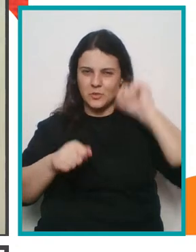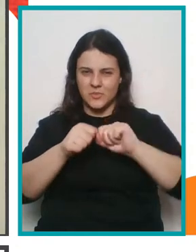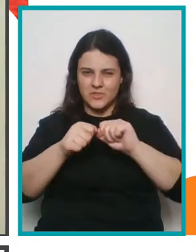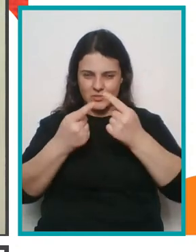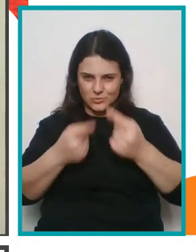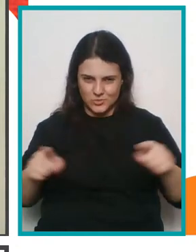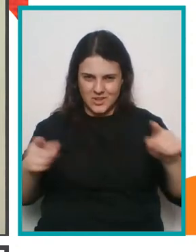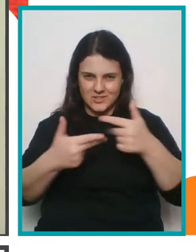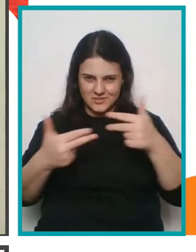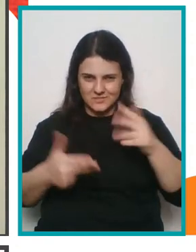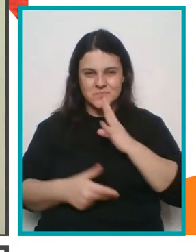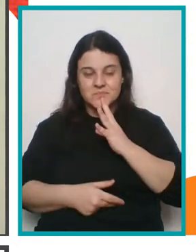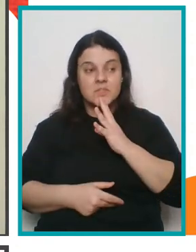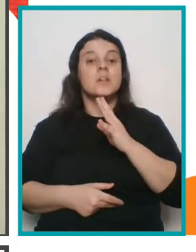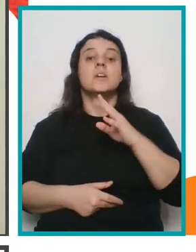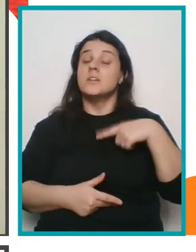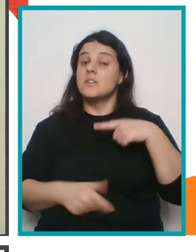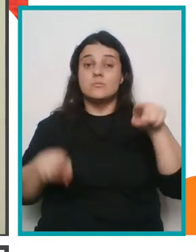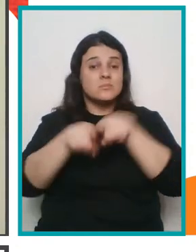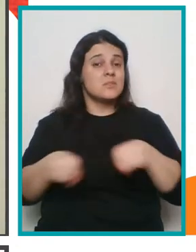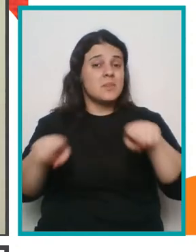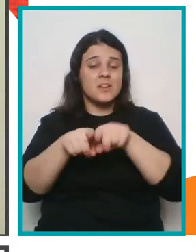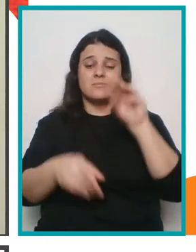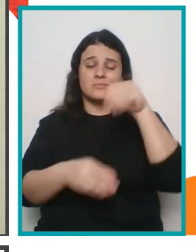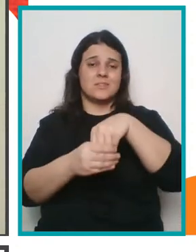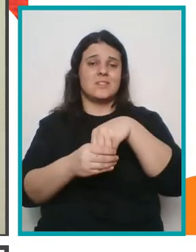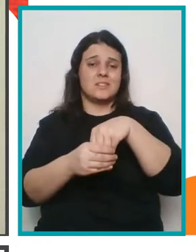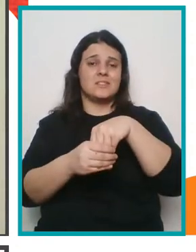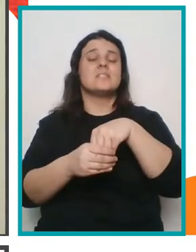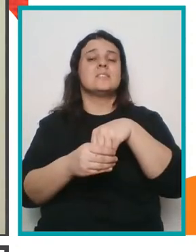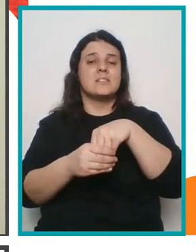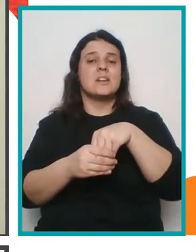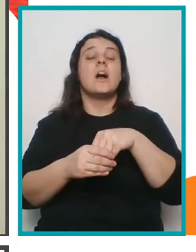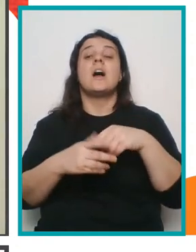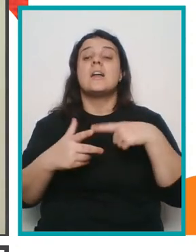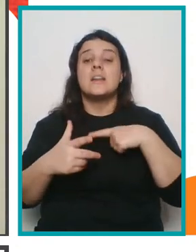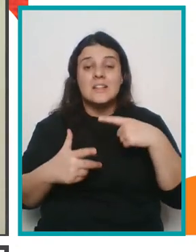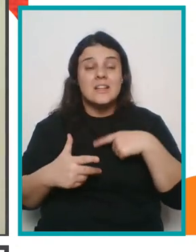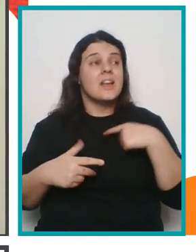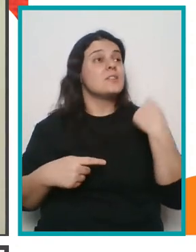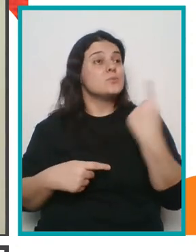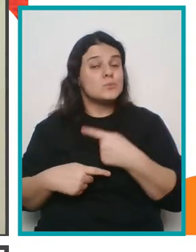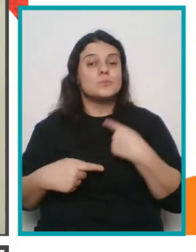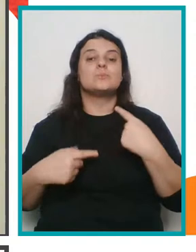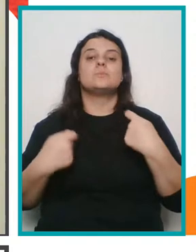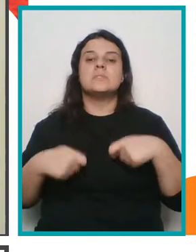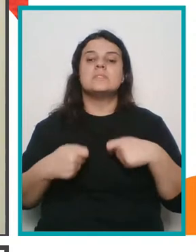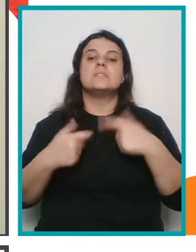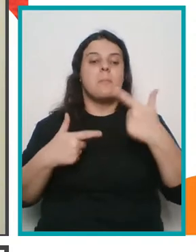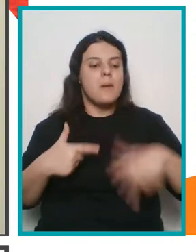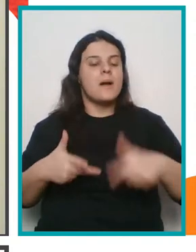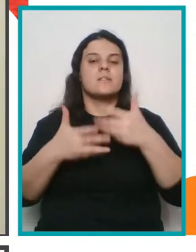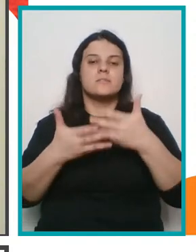Yes, Europe may not face the devastating impacts of climate change right now. Maybe to